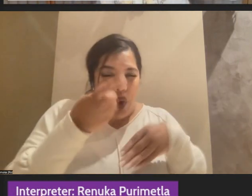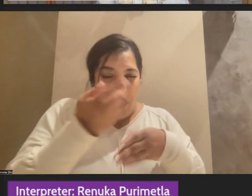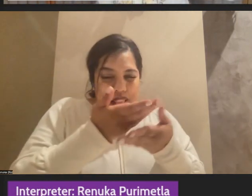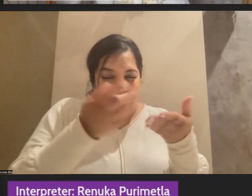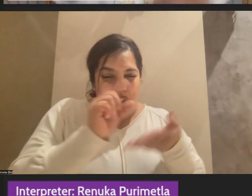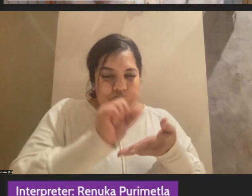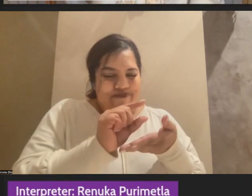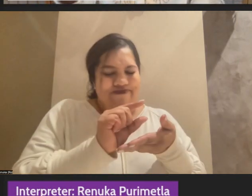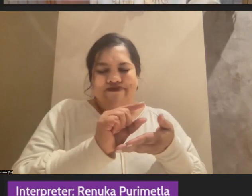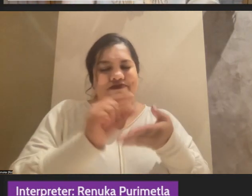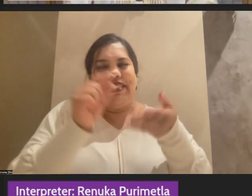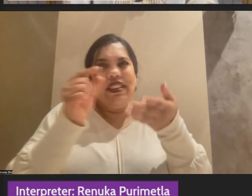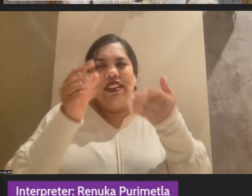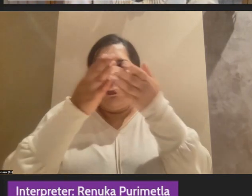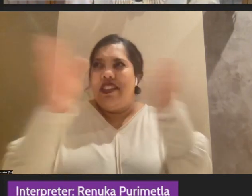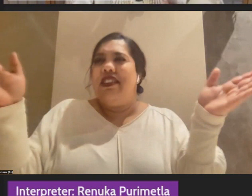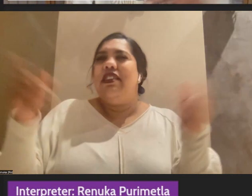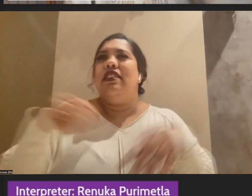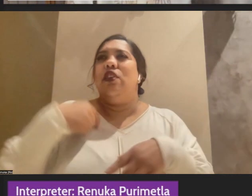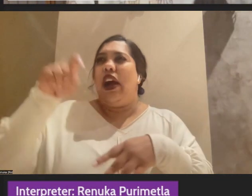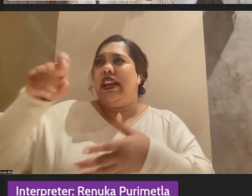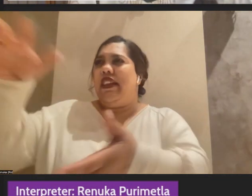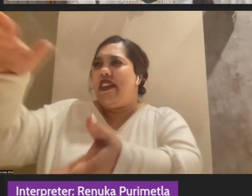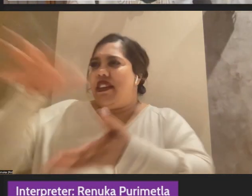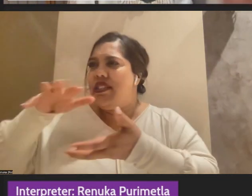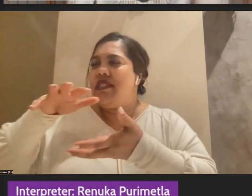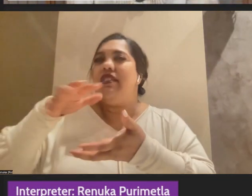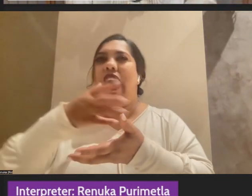Expand it. Get what you need and